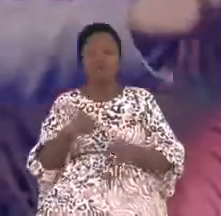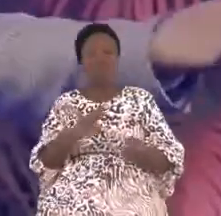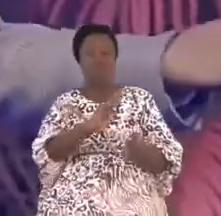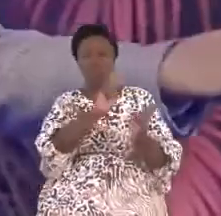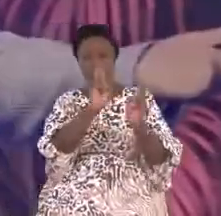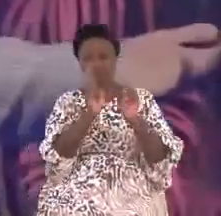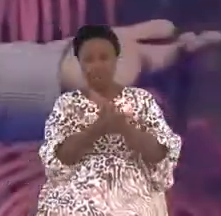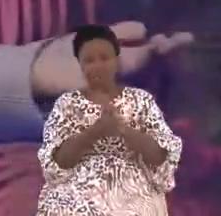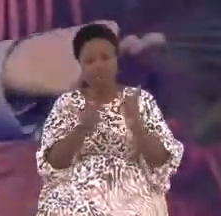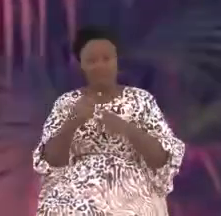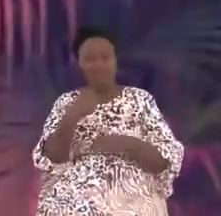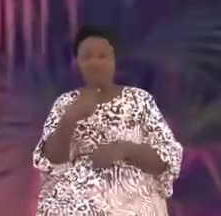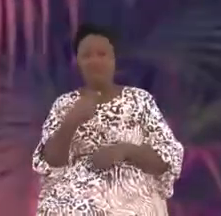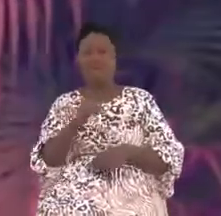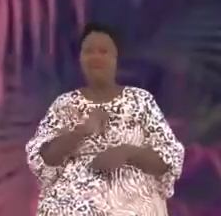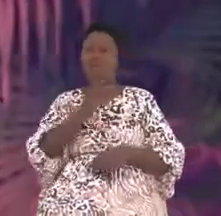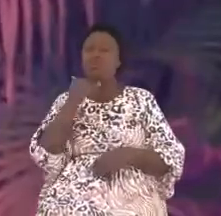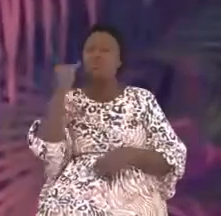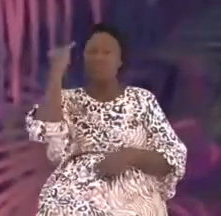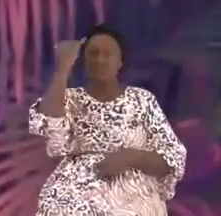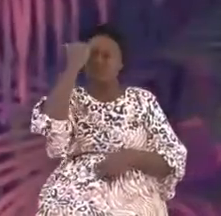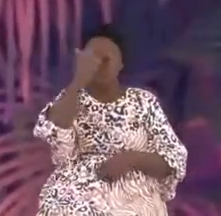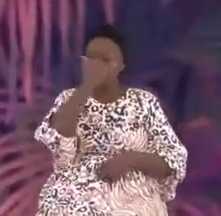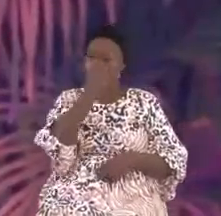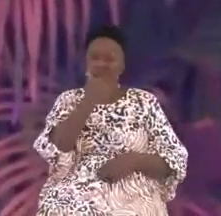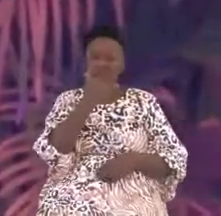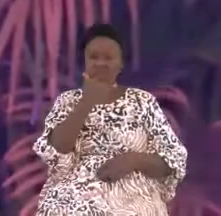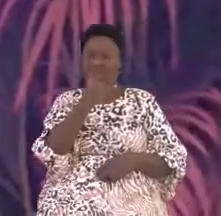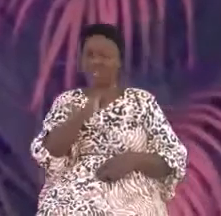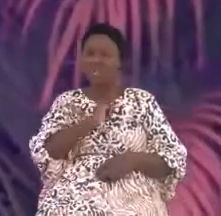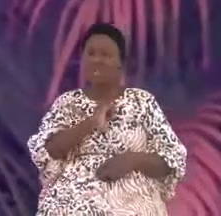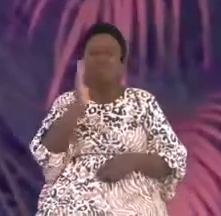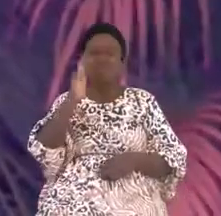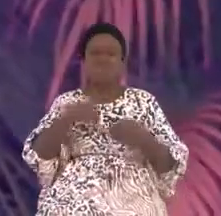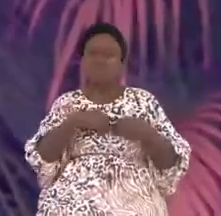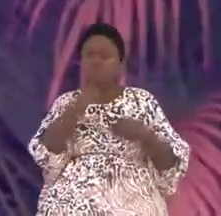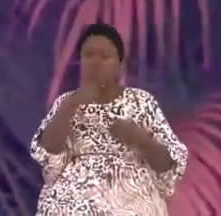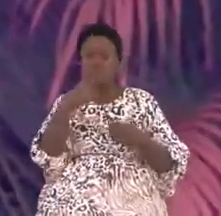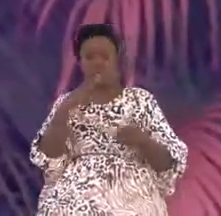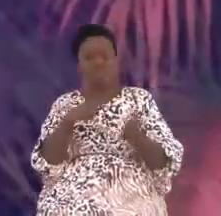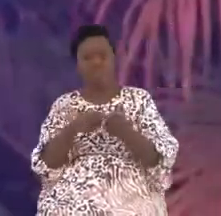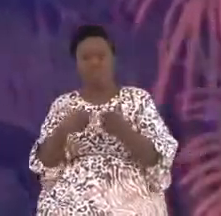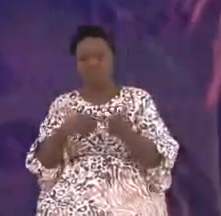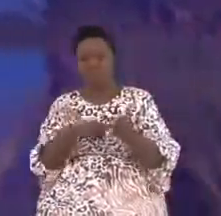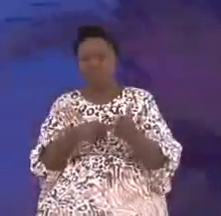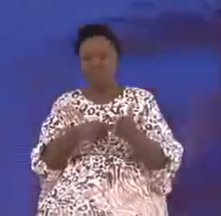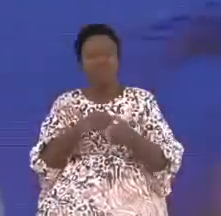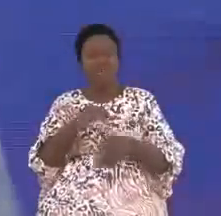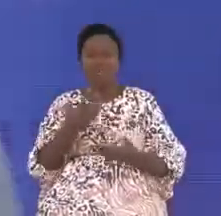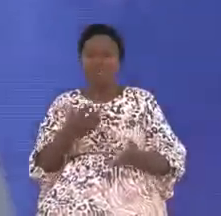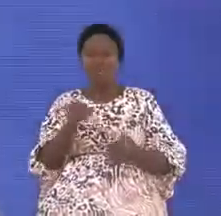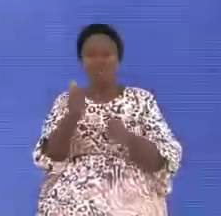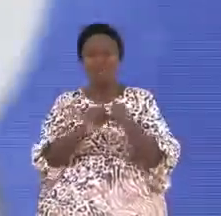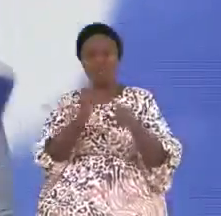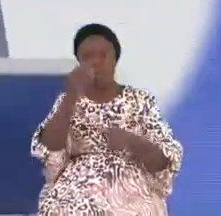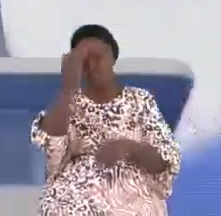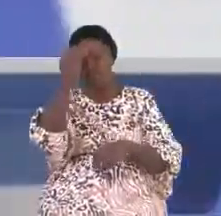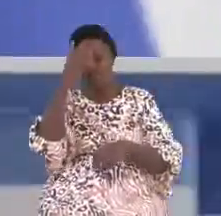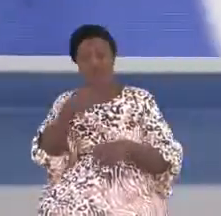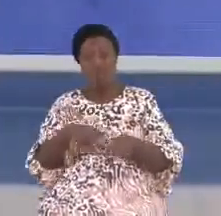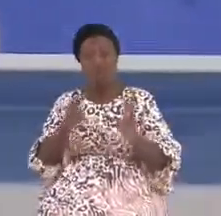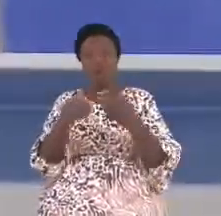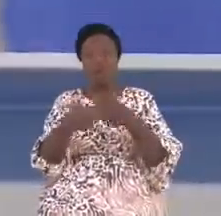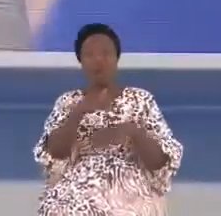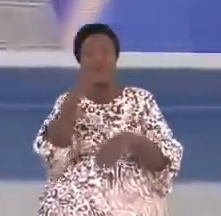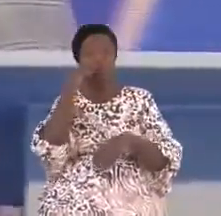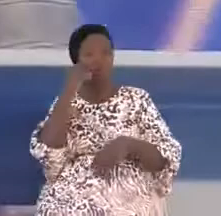foolish i shouldn't have said that i shouldn't have done that everybody knows the way back home you